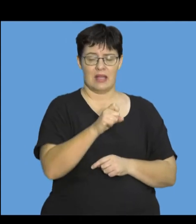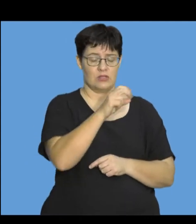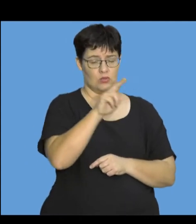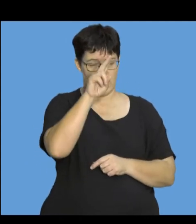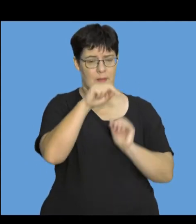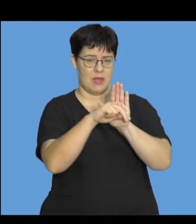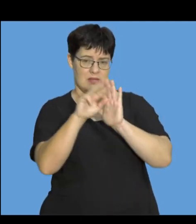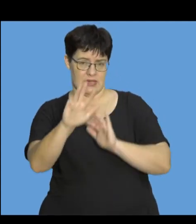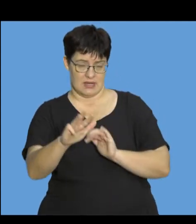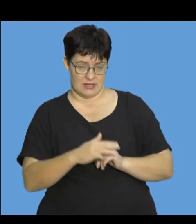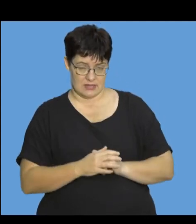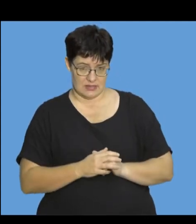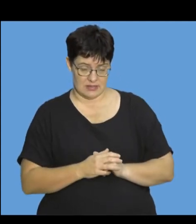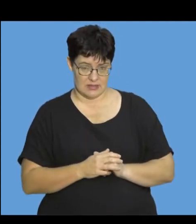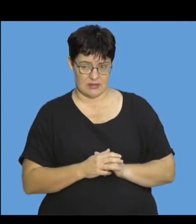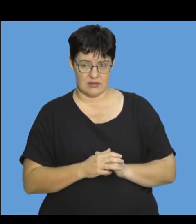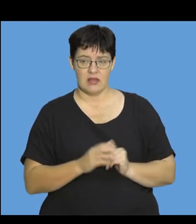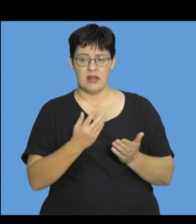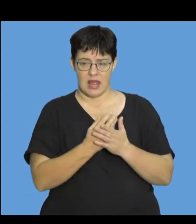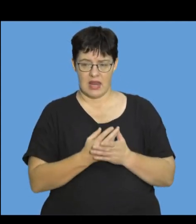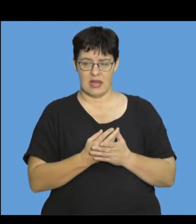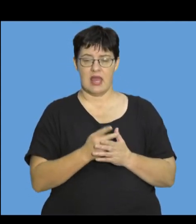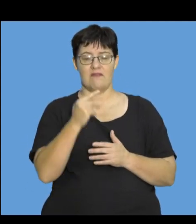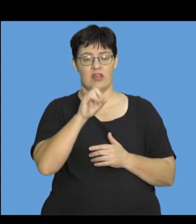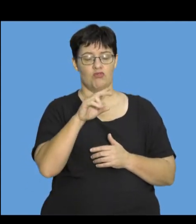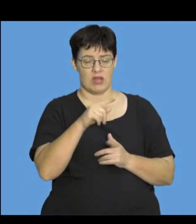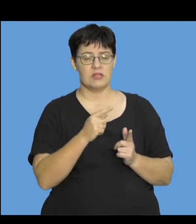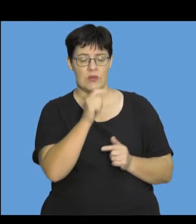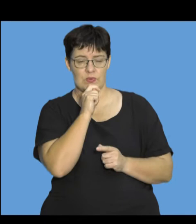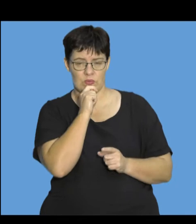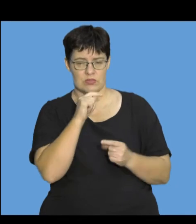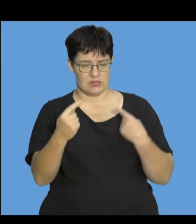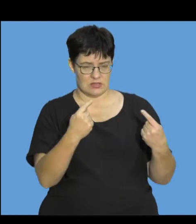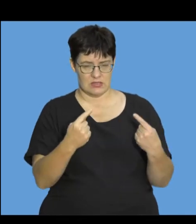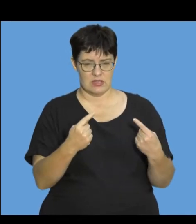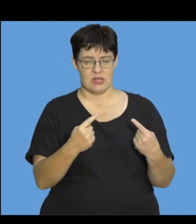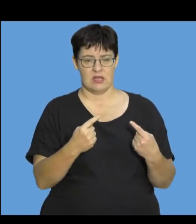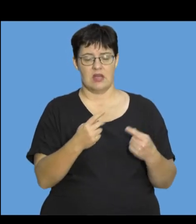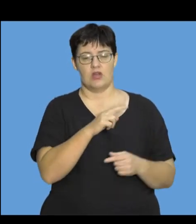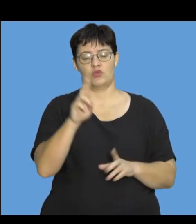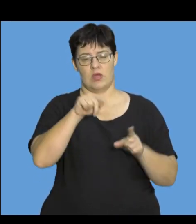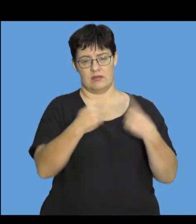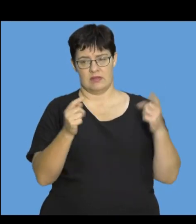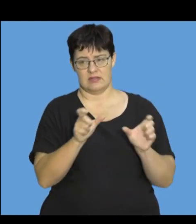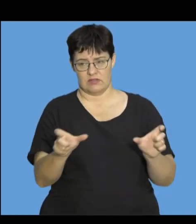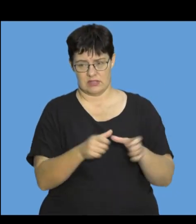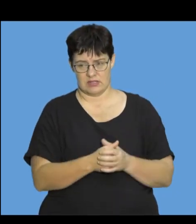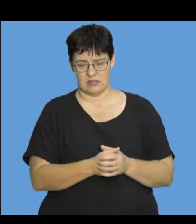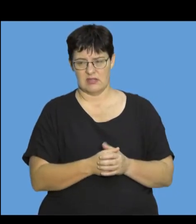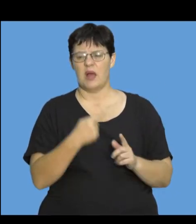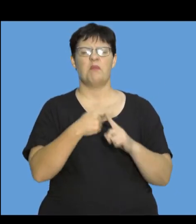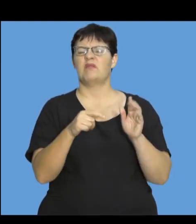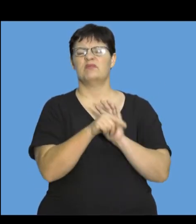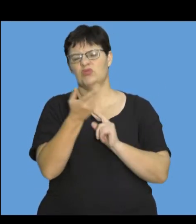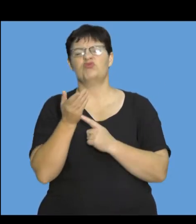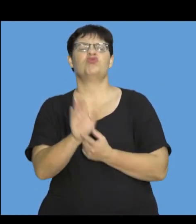minus 9, right? Then I can then factorize that using the difference of two squares, right? This is just an approximation just